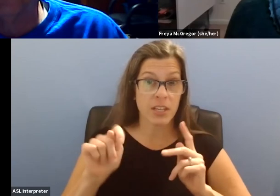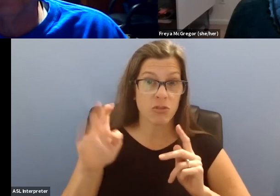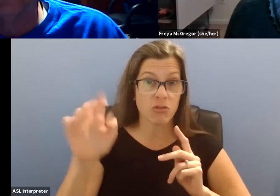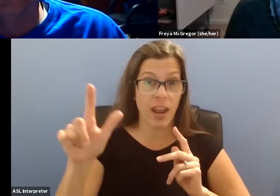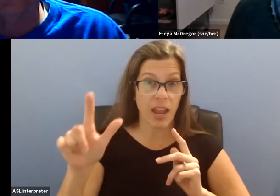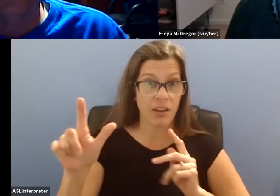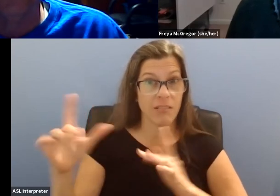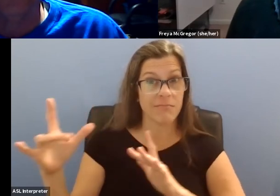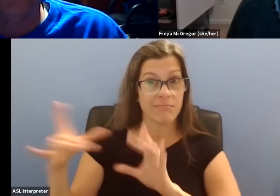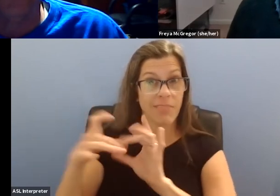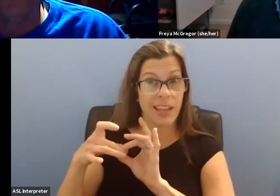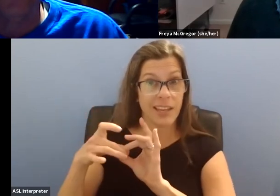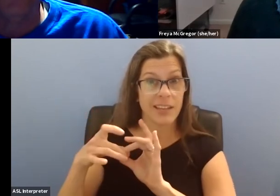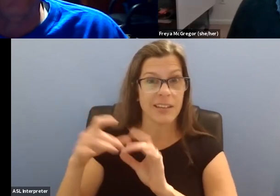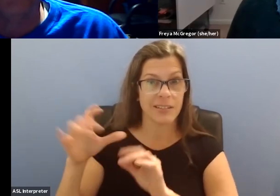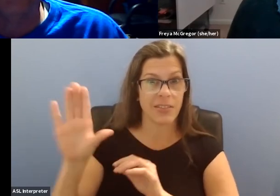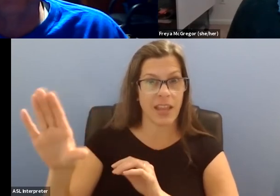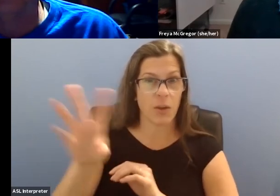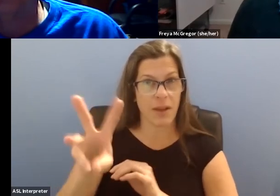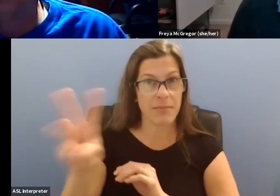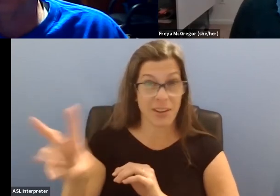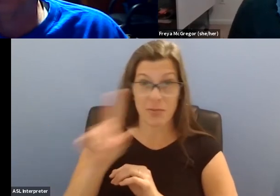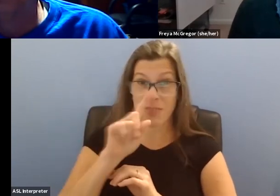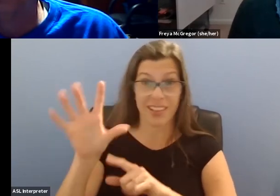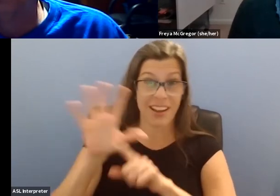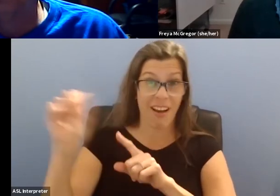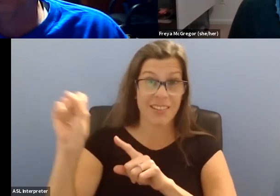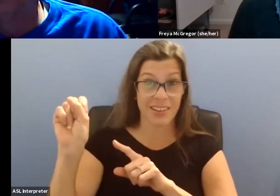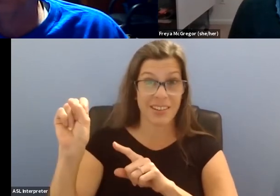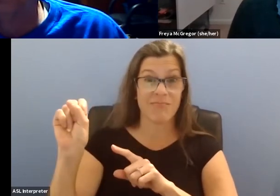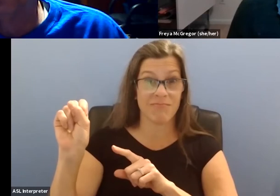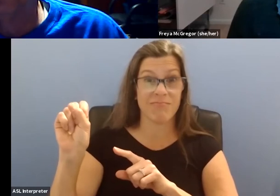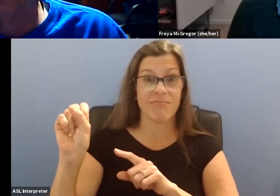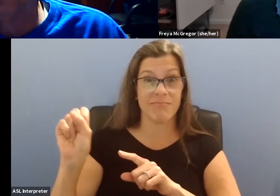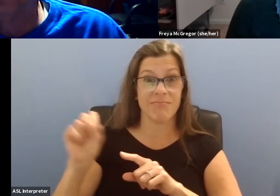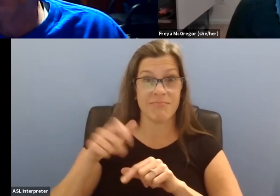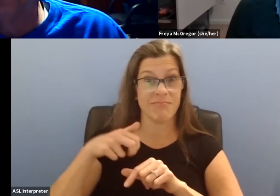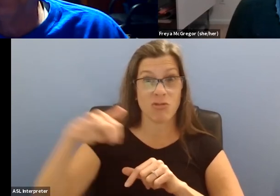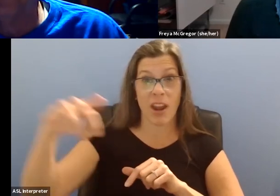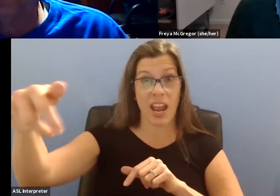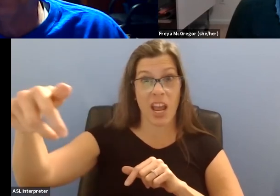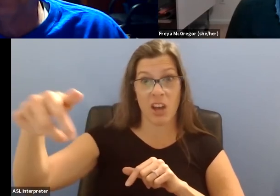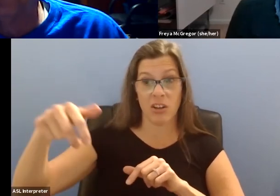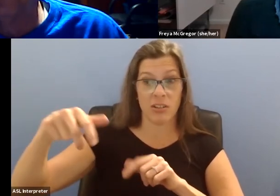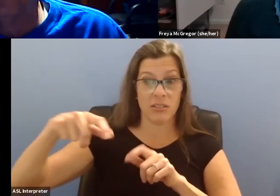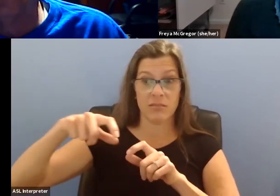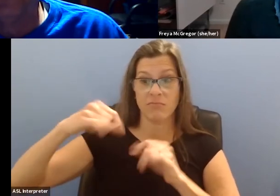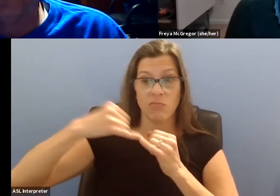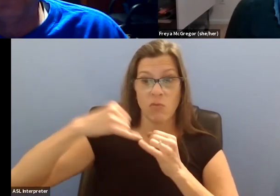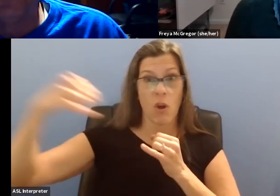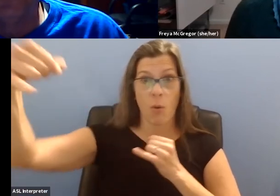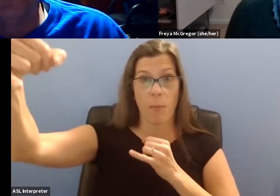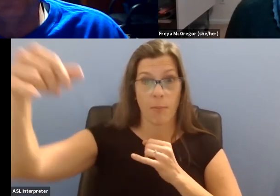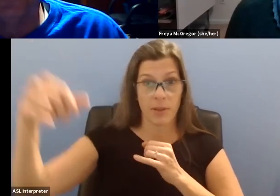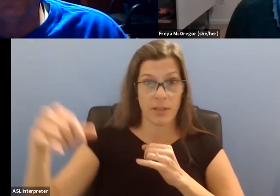to help you find it. It's really, really awesome. I've been to a couple of their all persons trails and they're fantastic. Carrie has just written in the chat that tactile